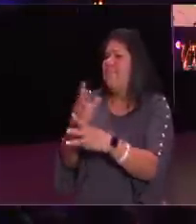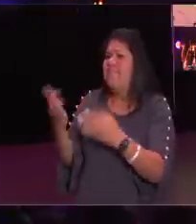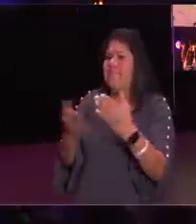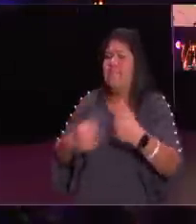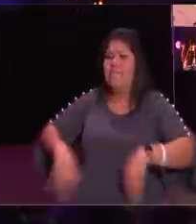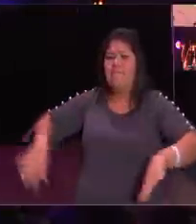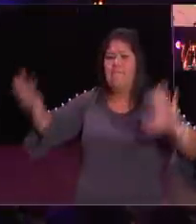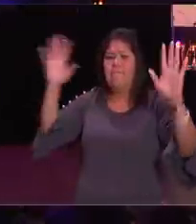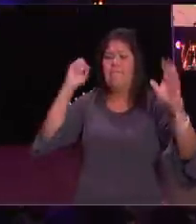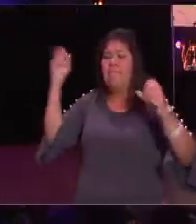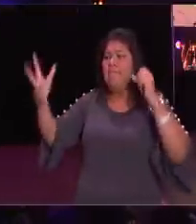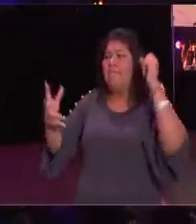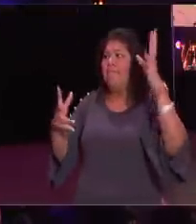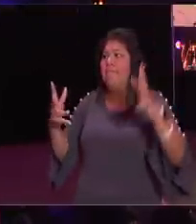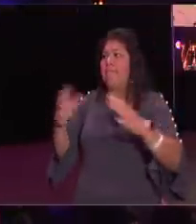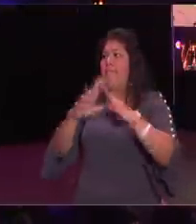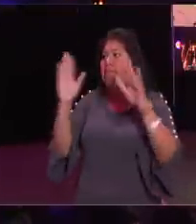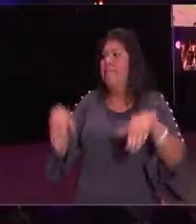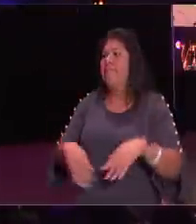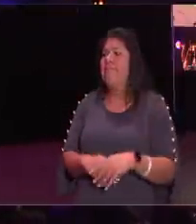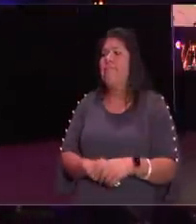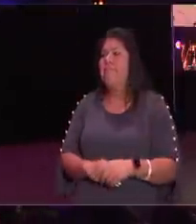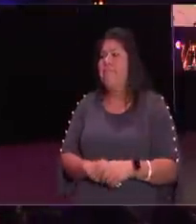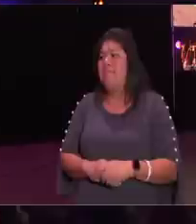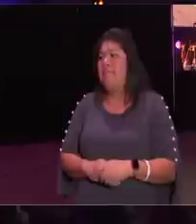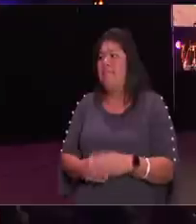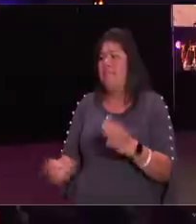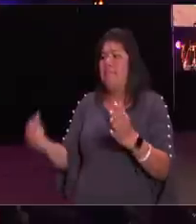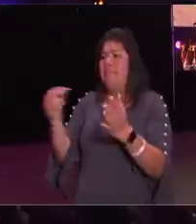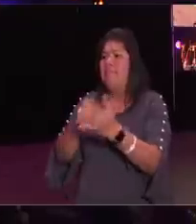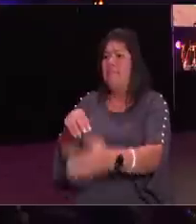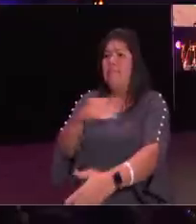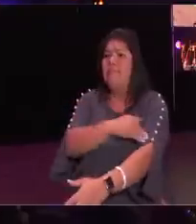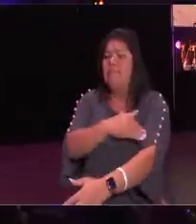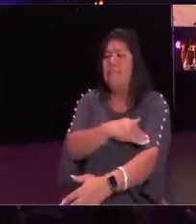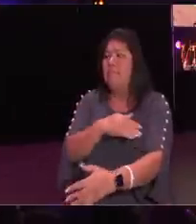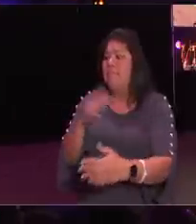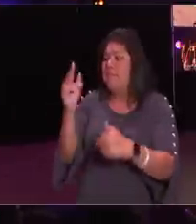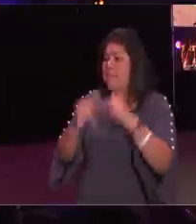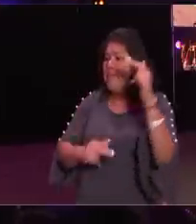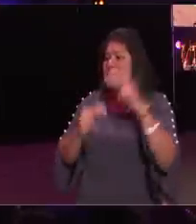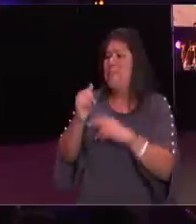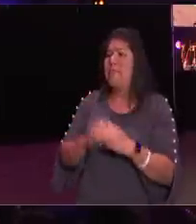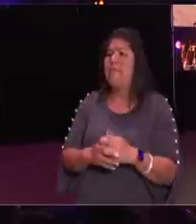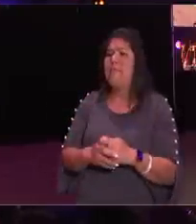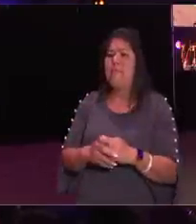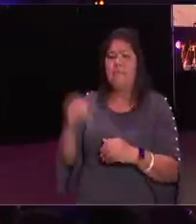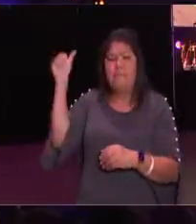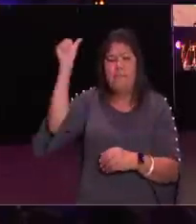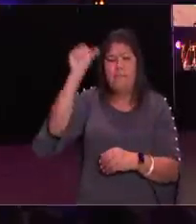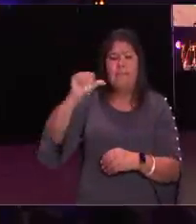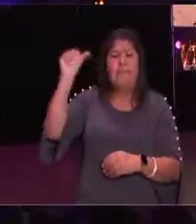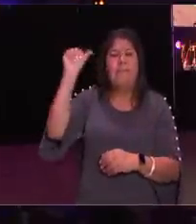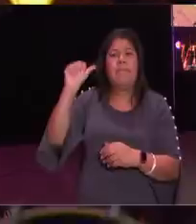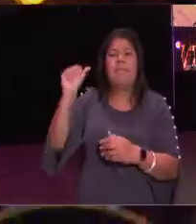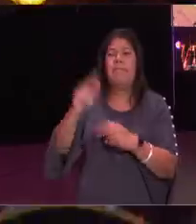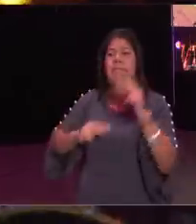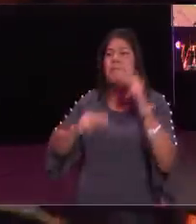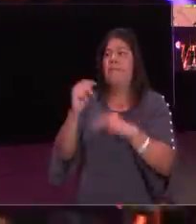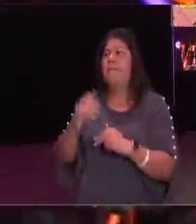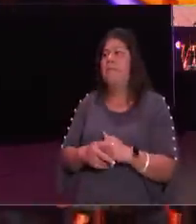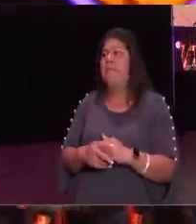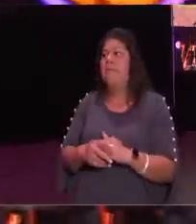Lift your hands and lift your voices all over this house. There's resurrection power in this building. There's anointing in this